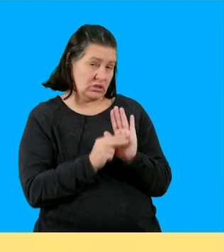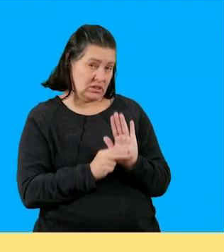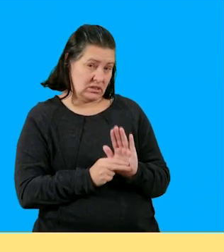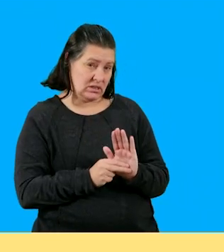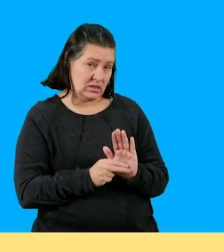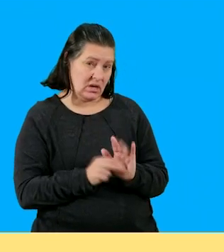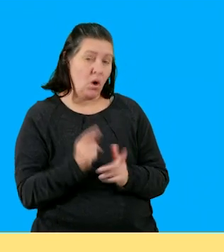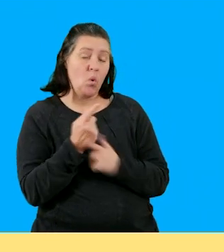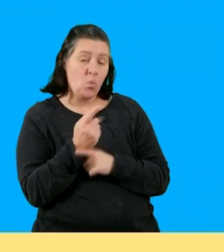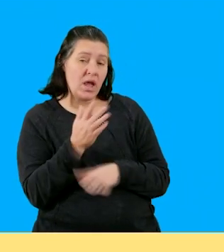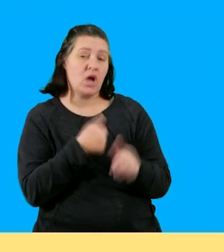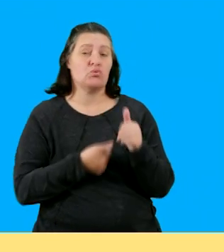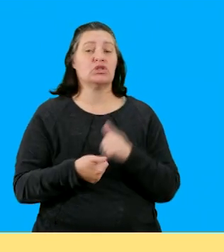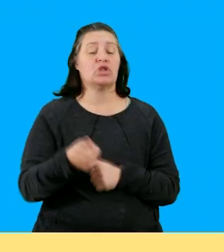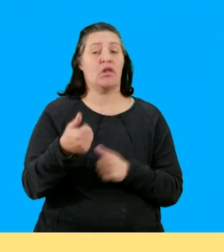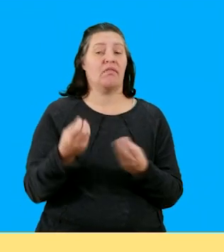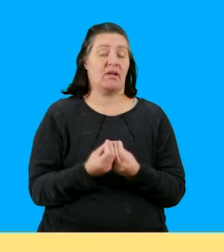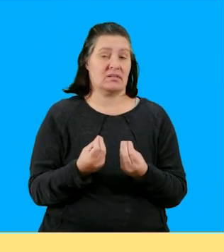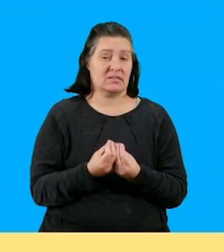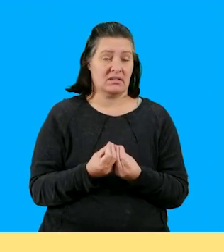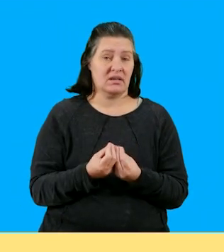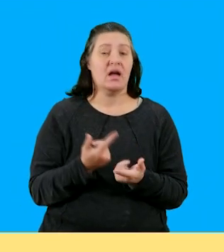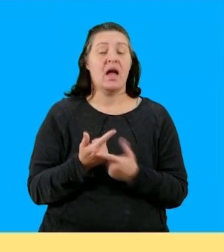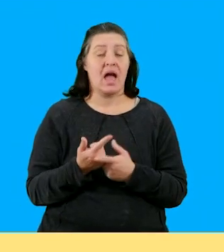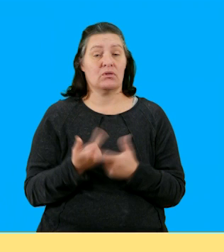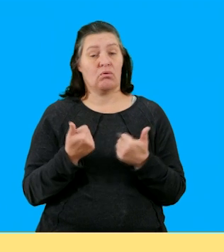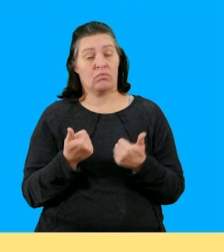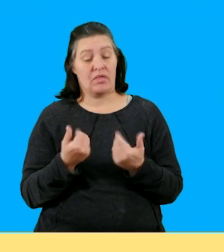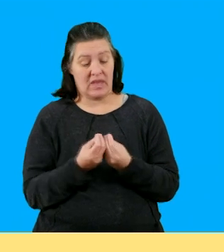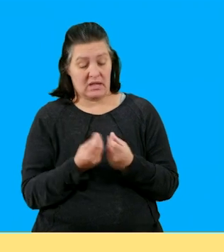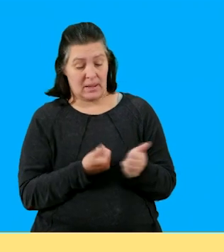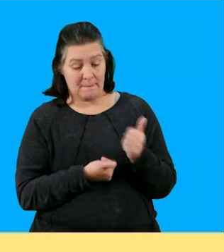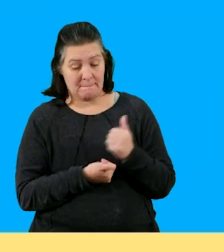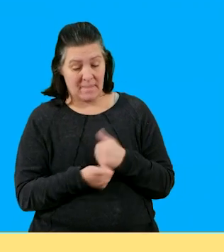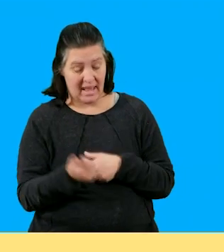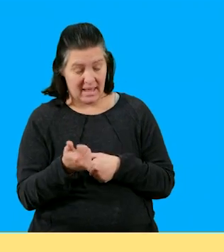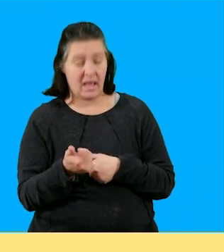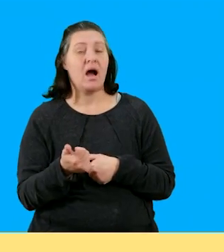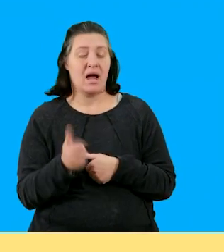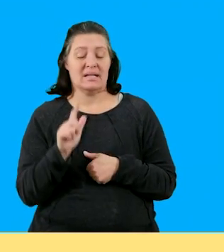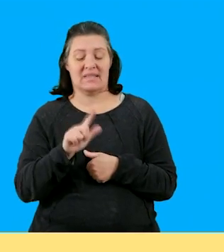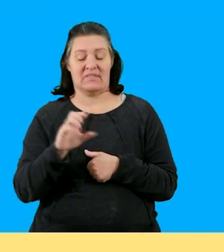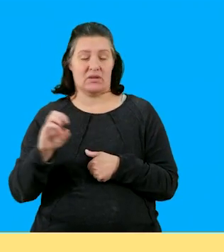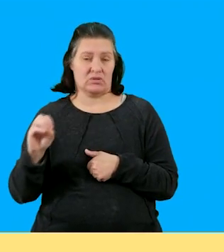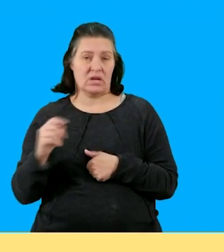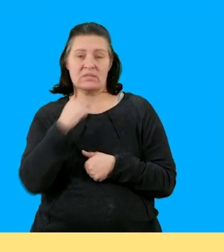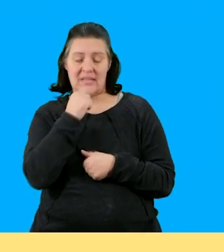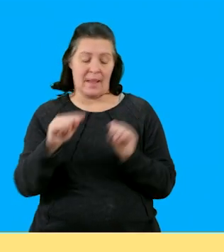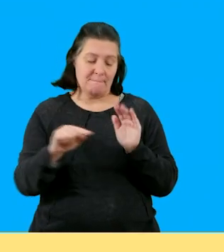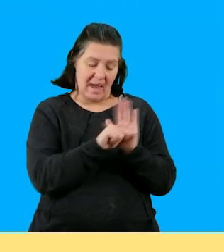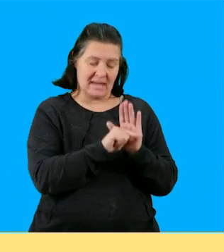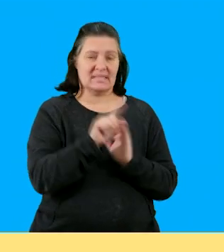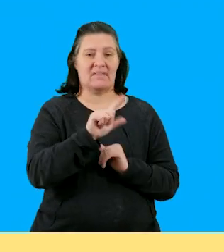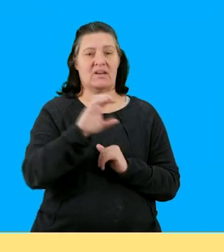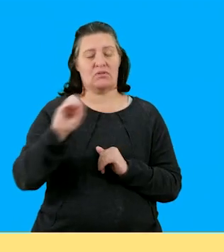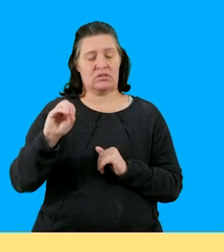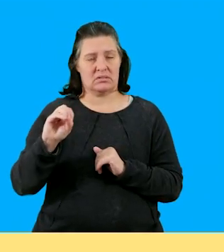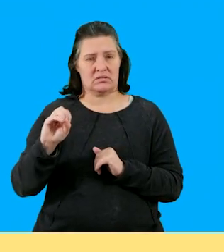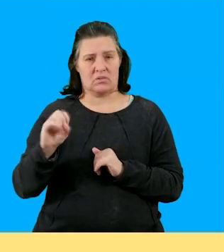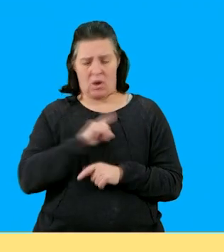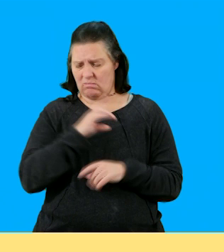in the business. Now, in our business books, we have stock to the value of 12,000. This is according to our